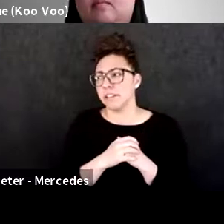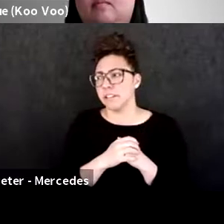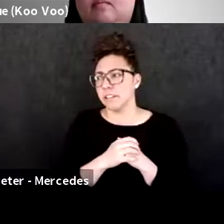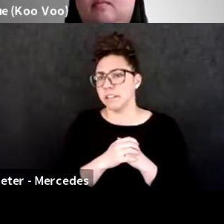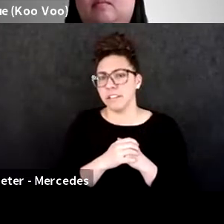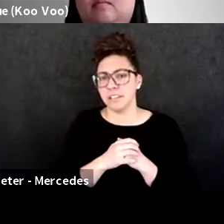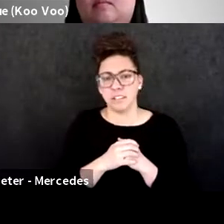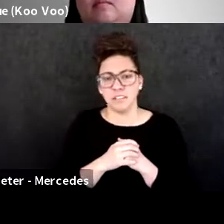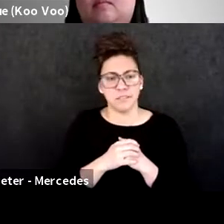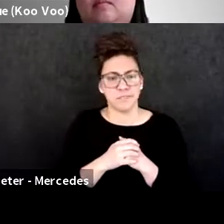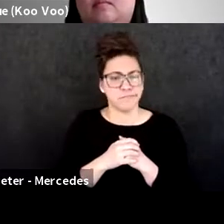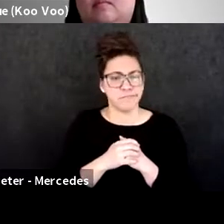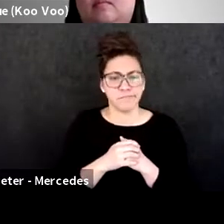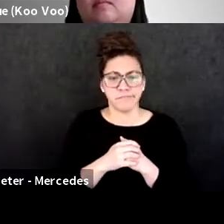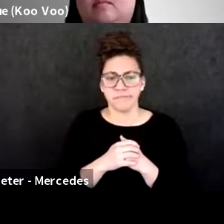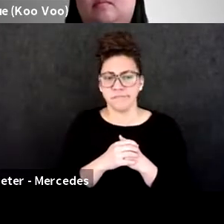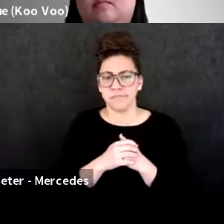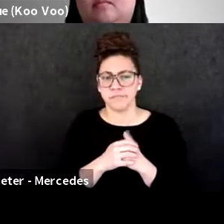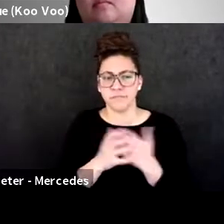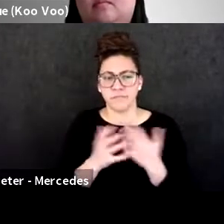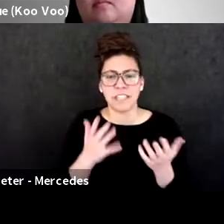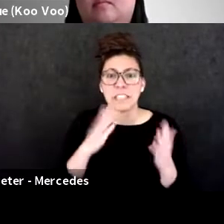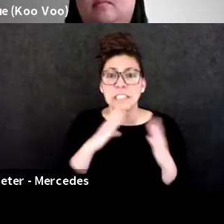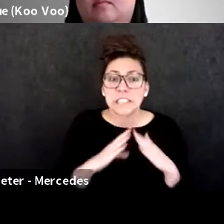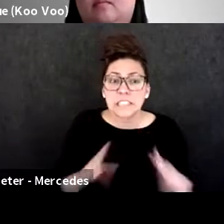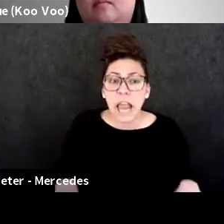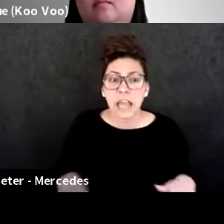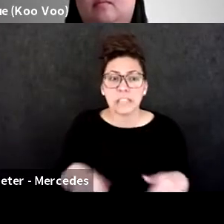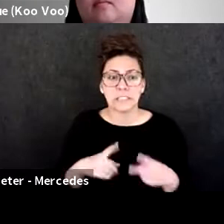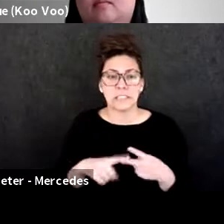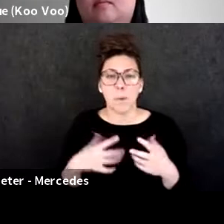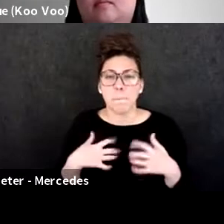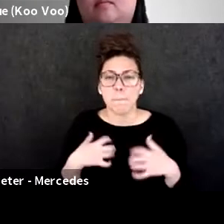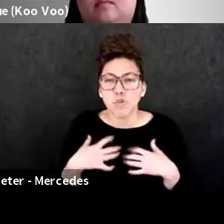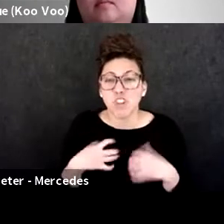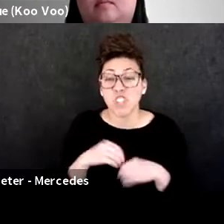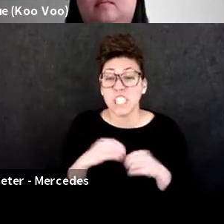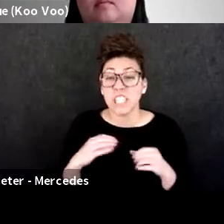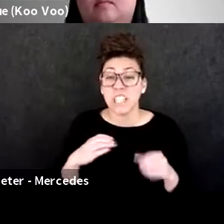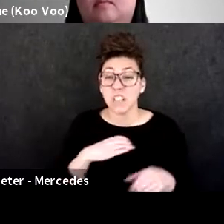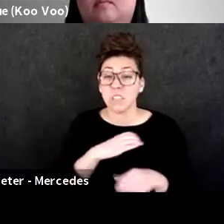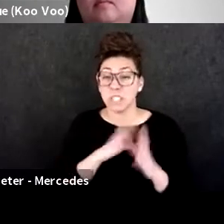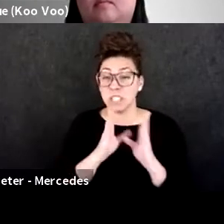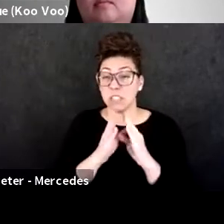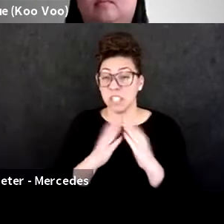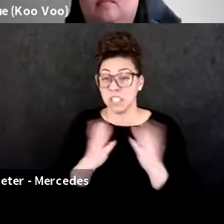acts of erasure and silence and microaggressions in committee meetings. And I didn't even probably realize this for my